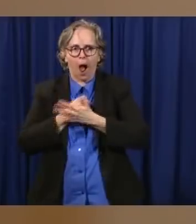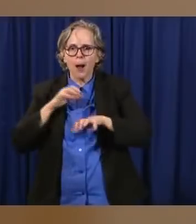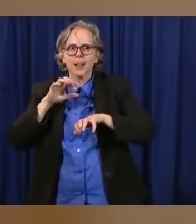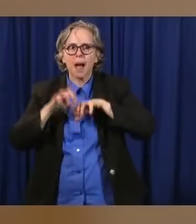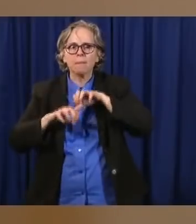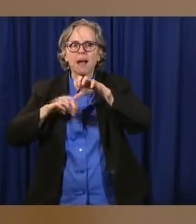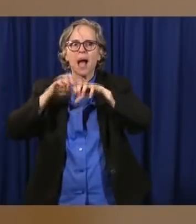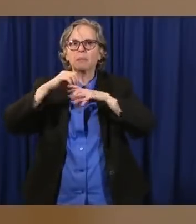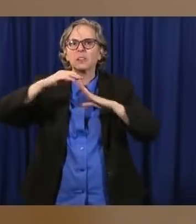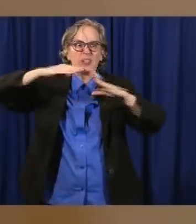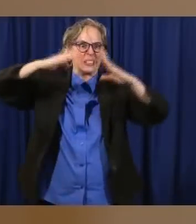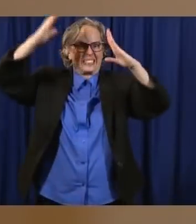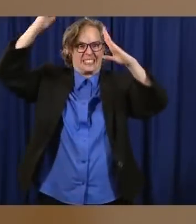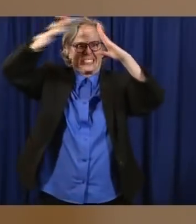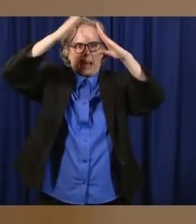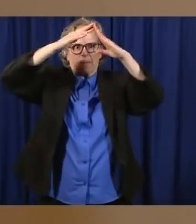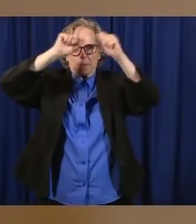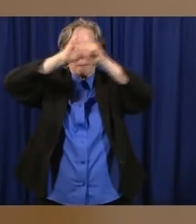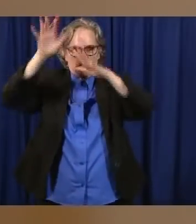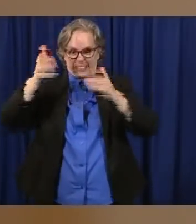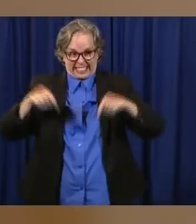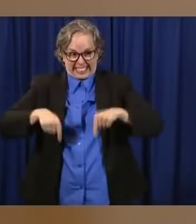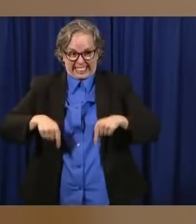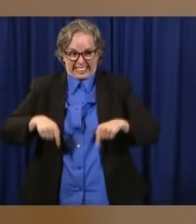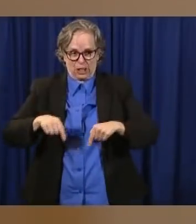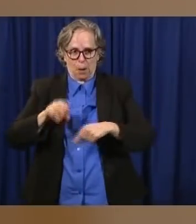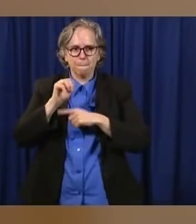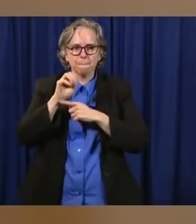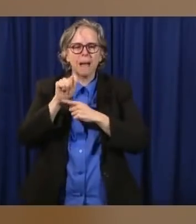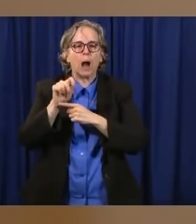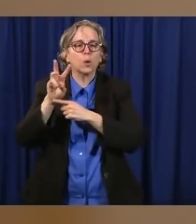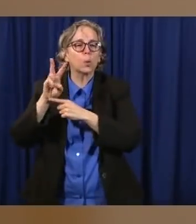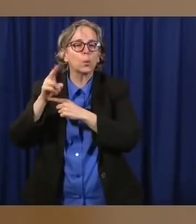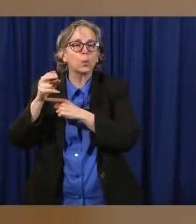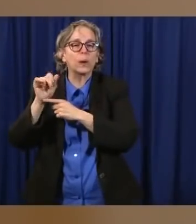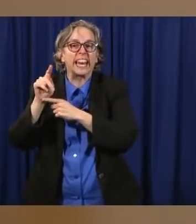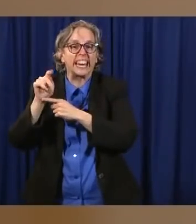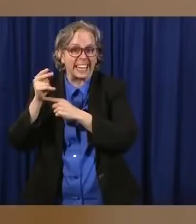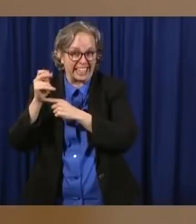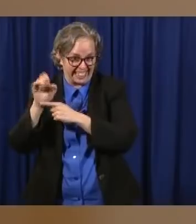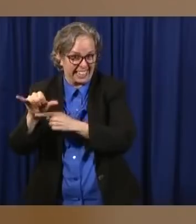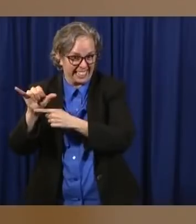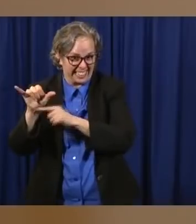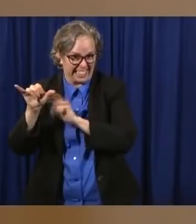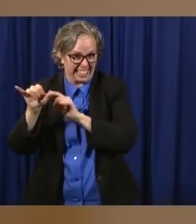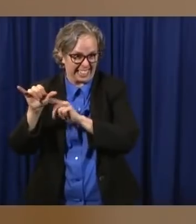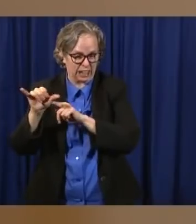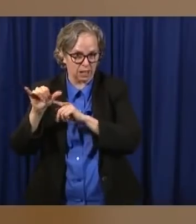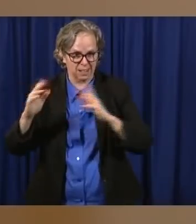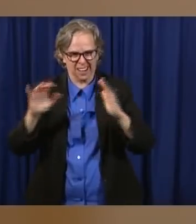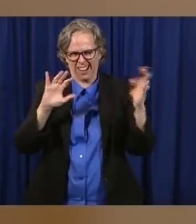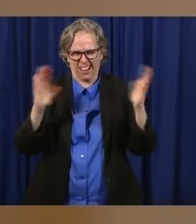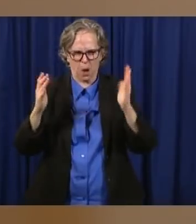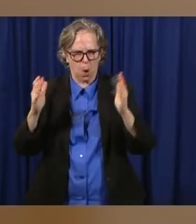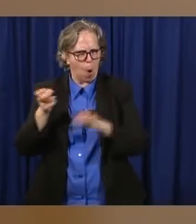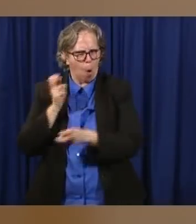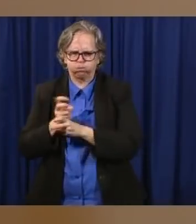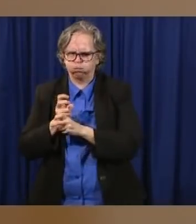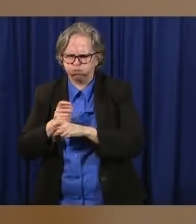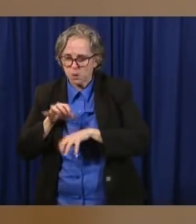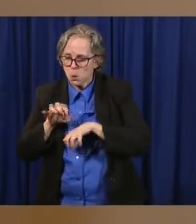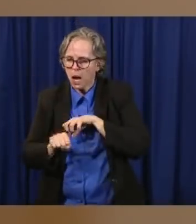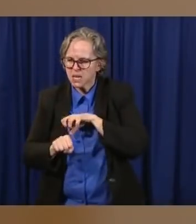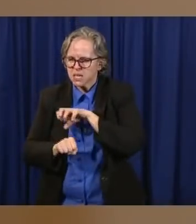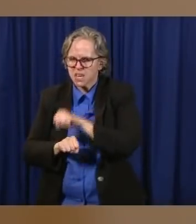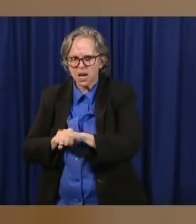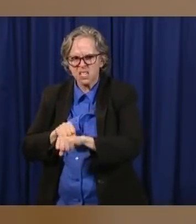States. And there are so many lessons we can take from that. It is an arduous climb up this mountain, and we have done it together. I